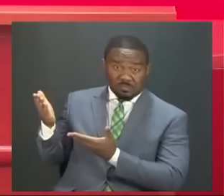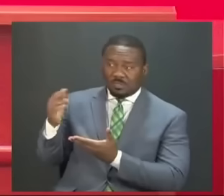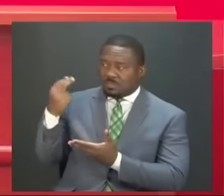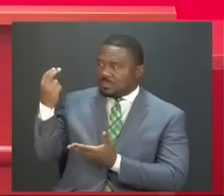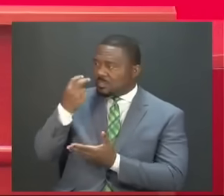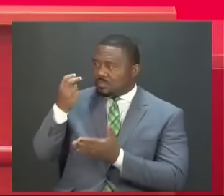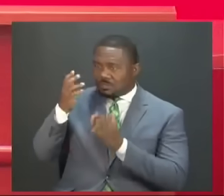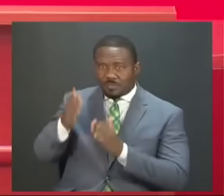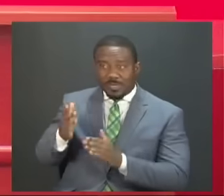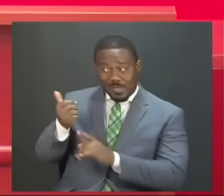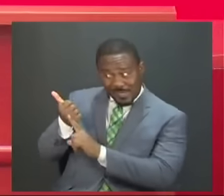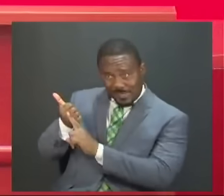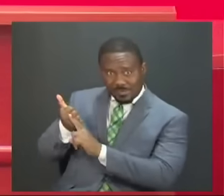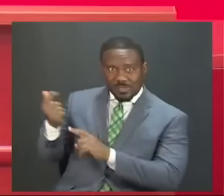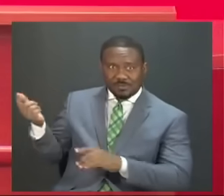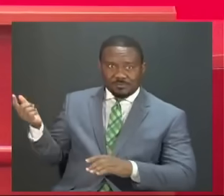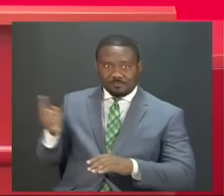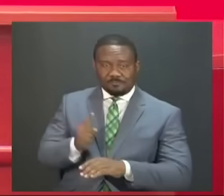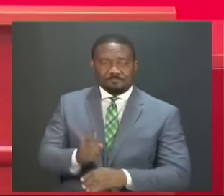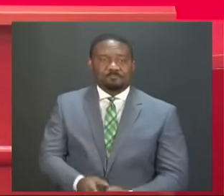Speaker.